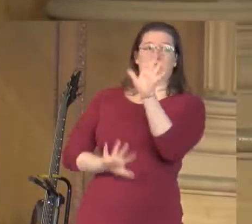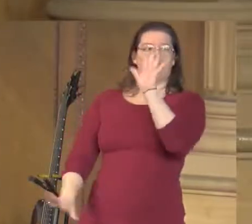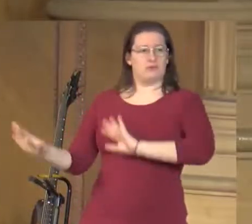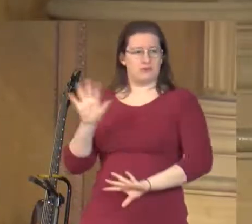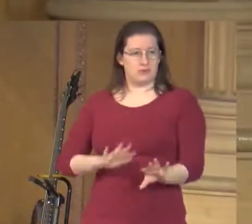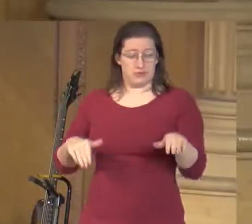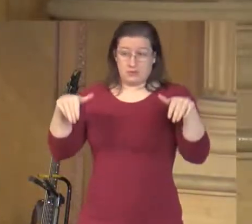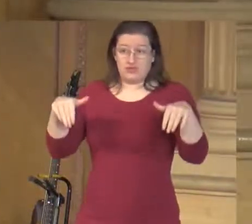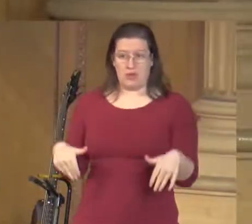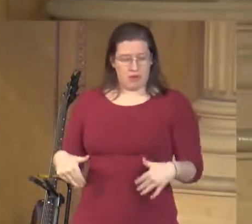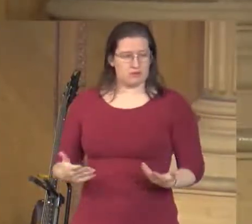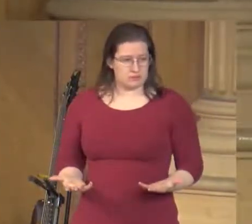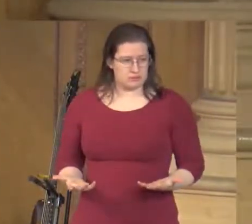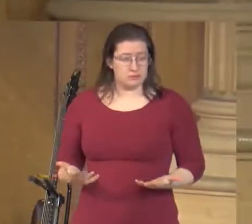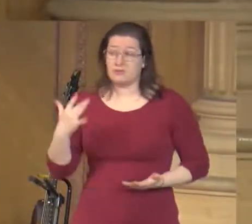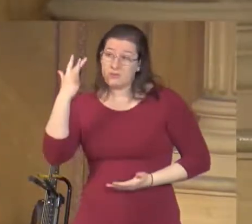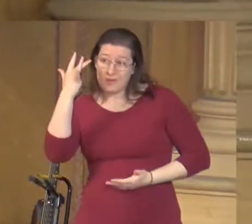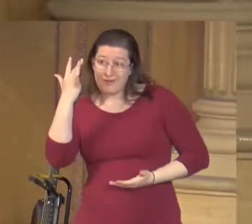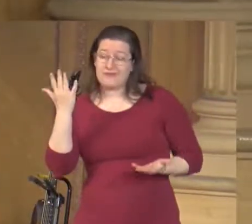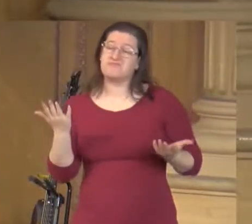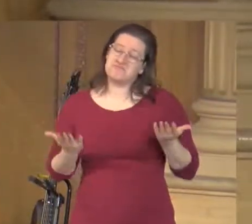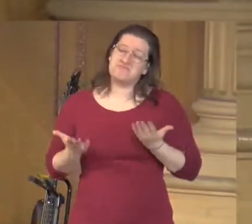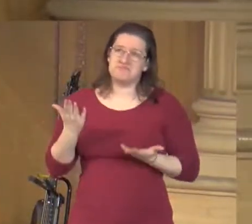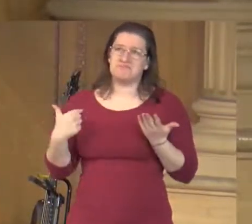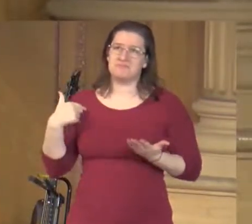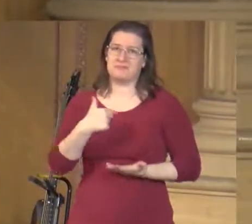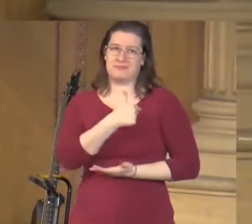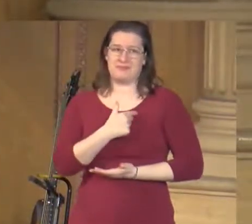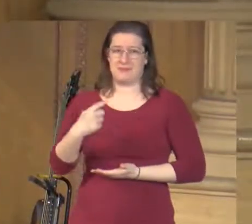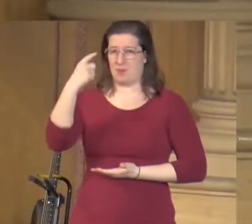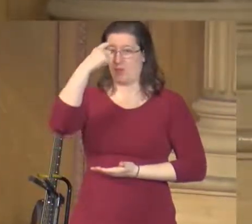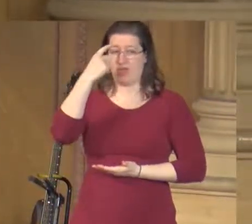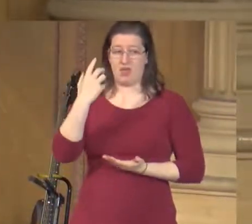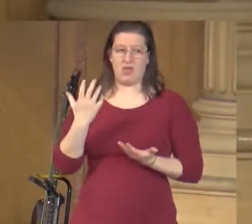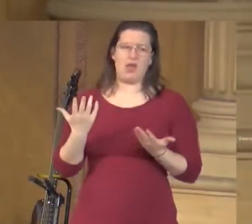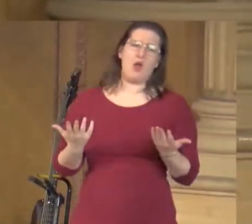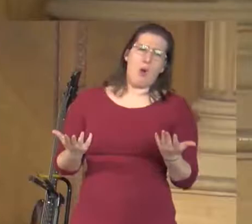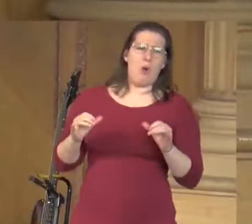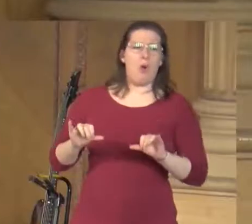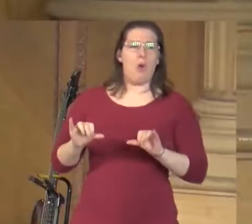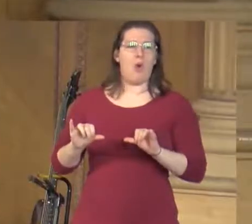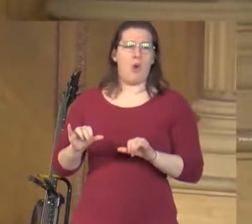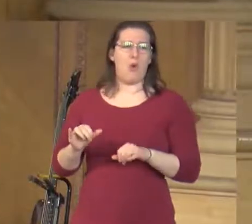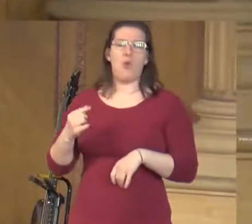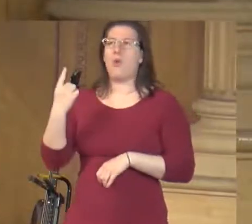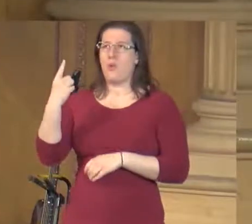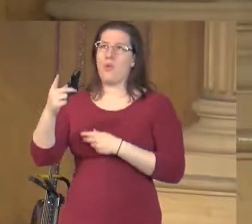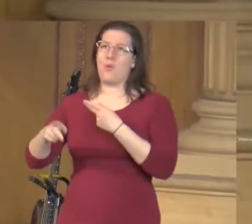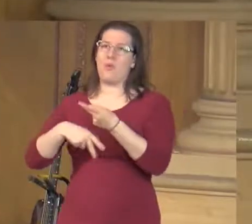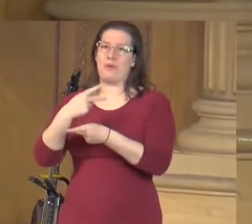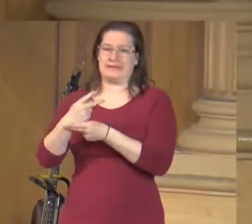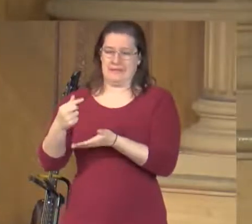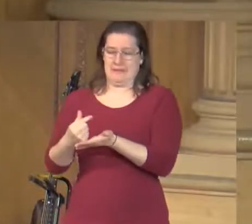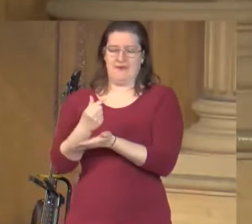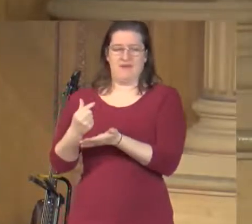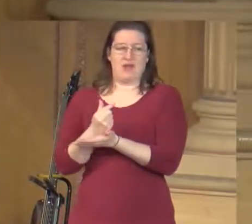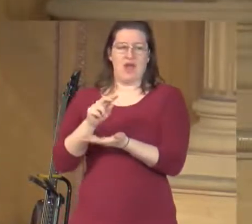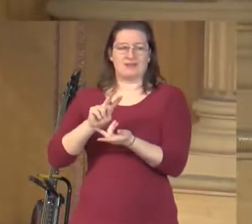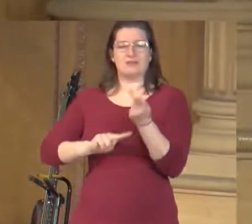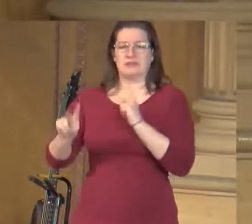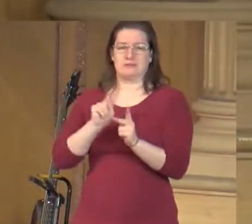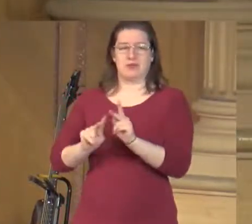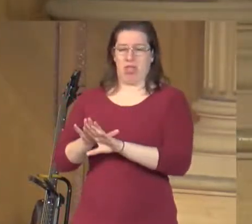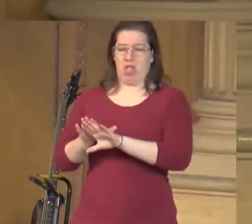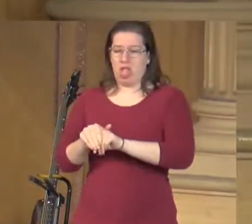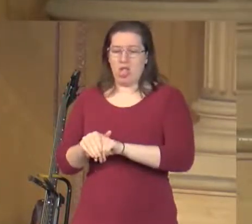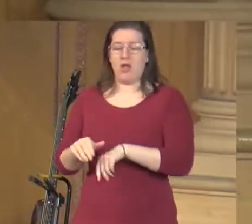And maybe the biggest reason for our surprise is because of the widespread belief in the prosperity gospel. And prosperity